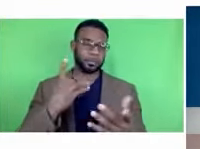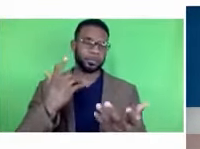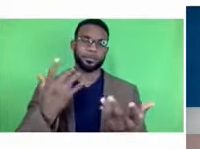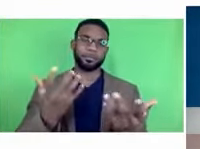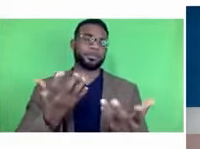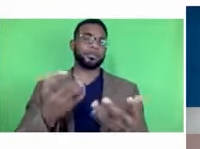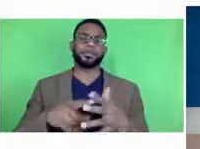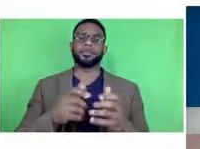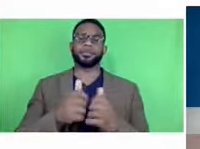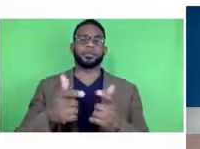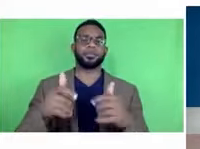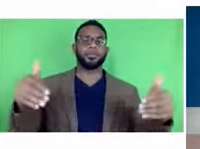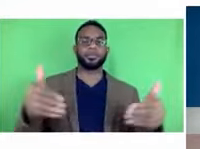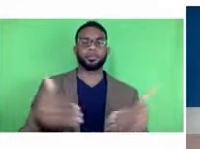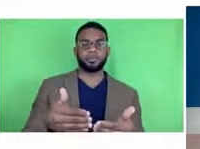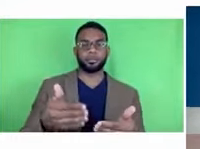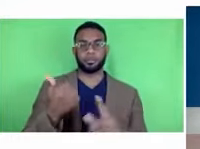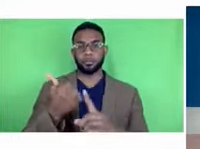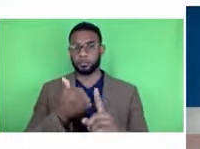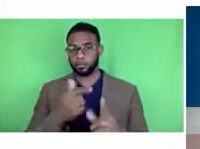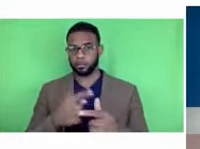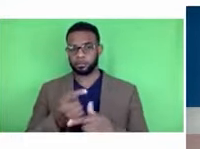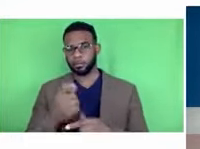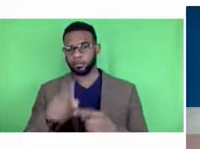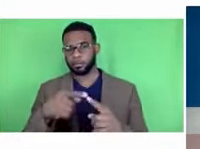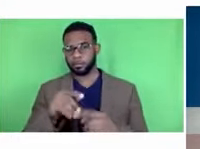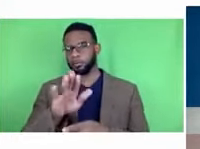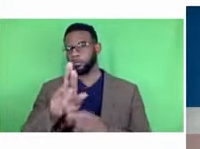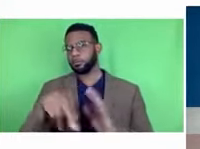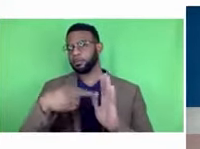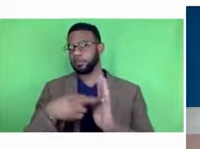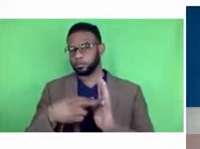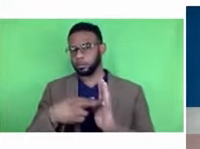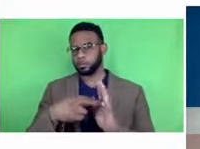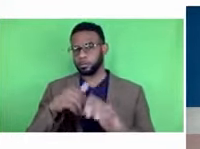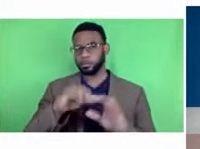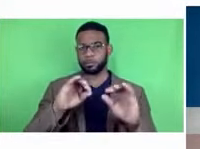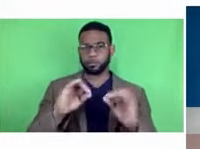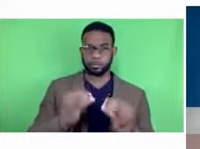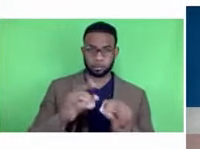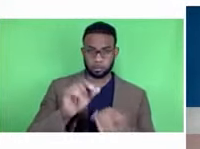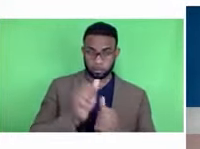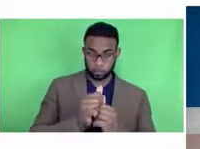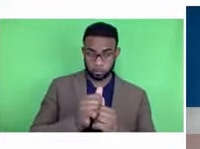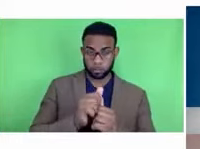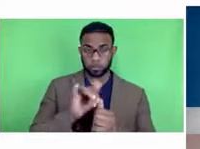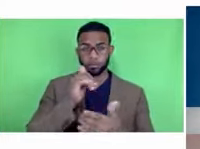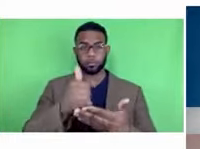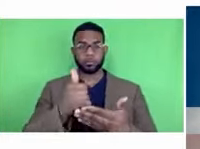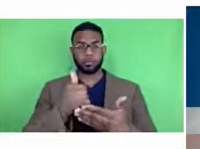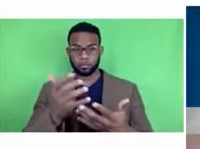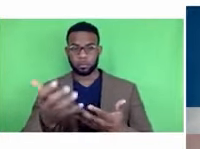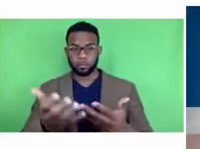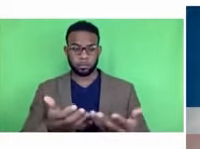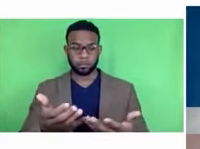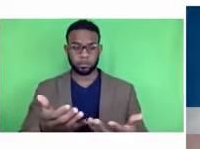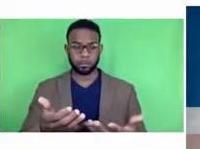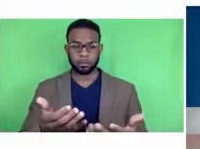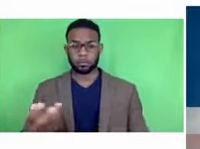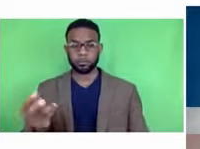start with a quick introduction of yourselves and a little bit about your role in the organization you're with, and that'll help us gauge the perspective